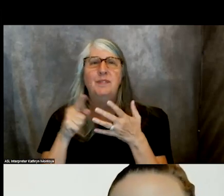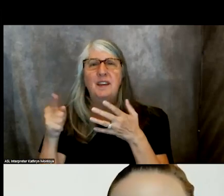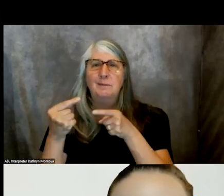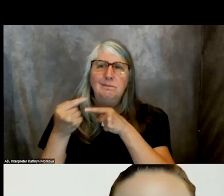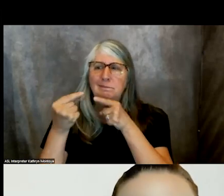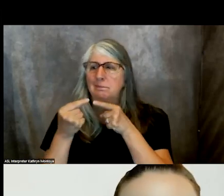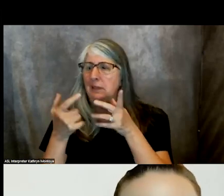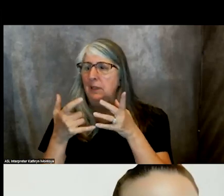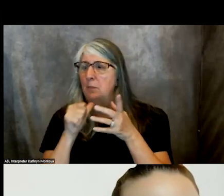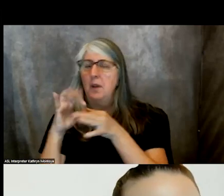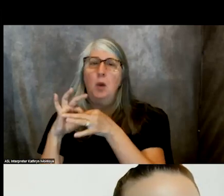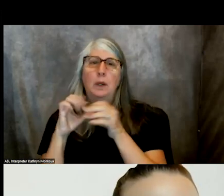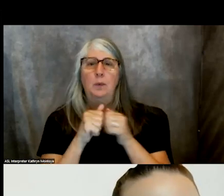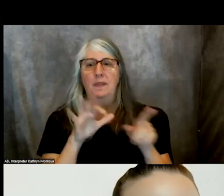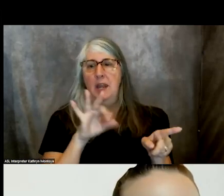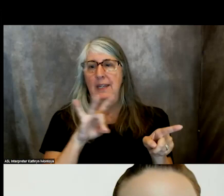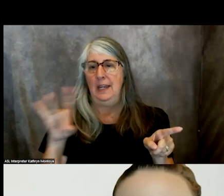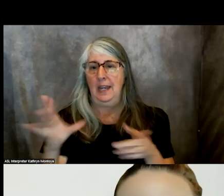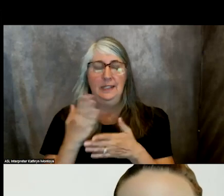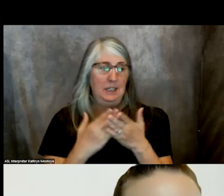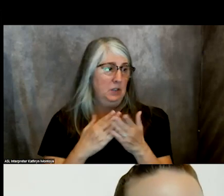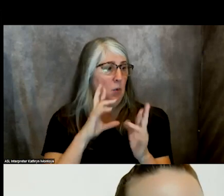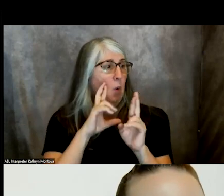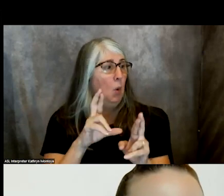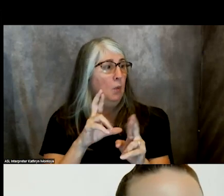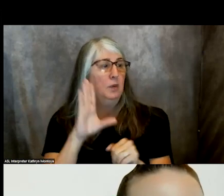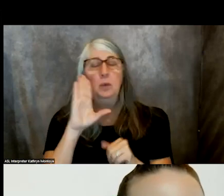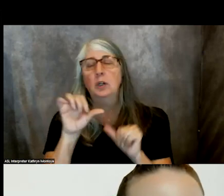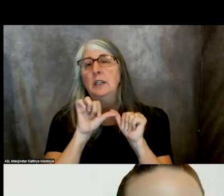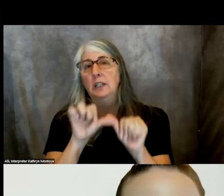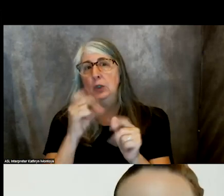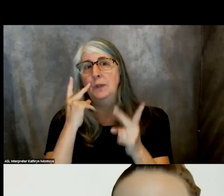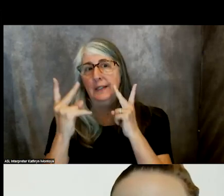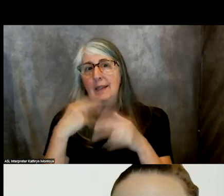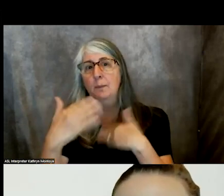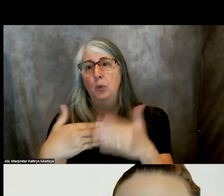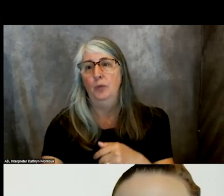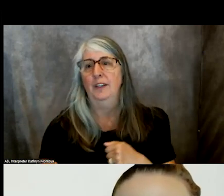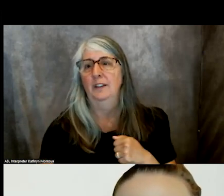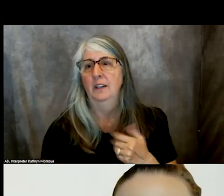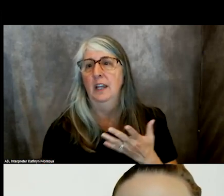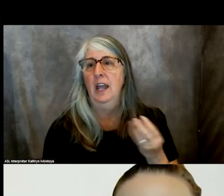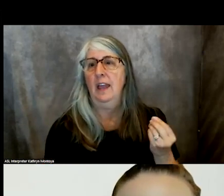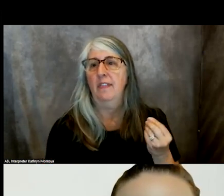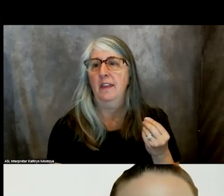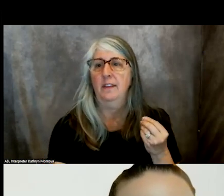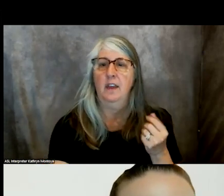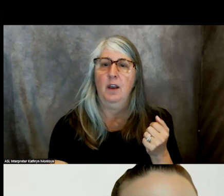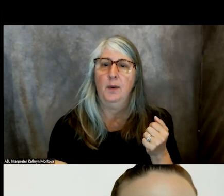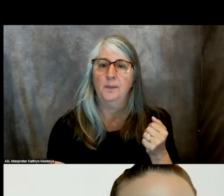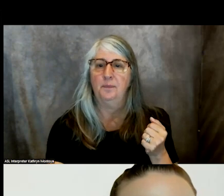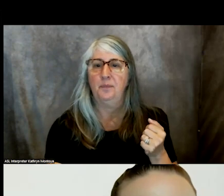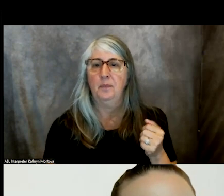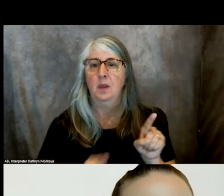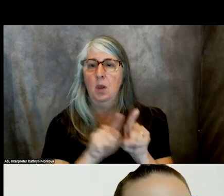anything related to the 988 section. So hopefully we'll continue to see that moving. And then checking back in